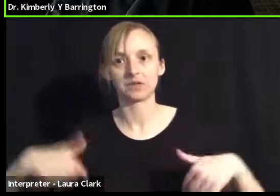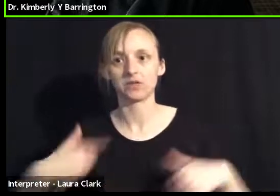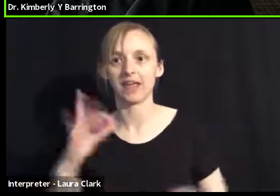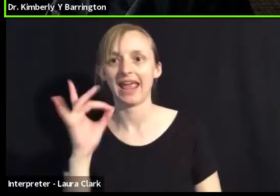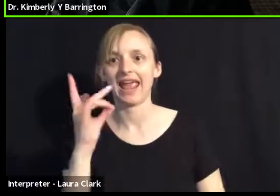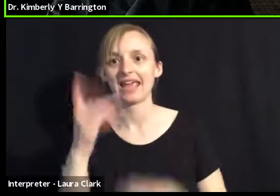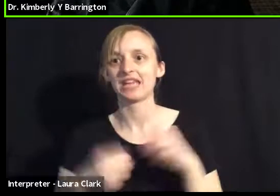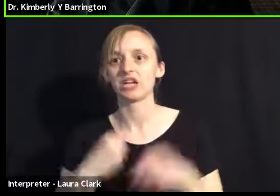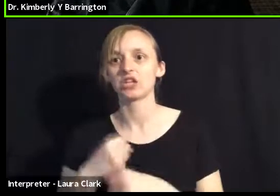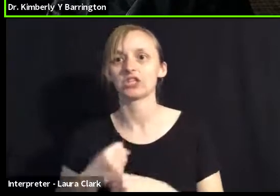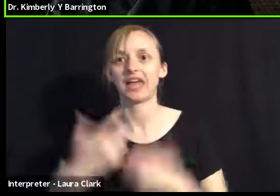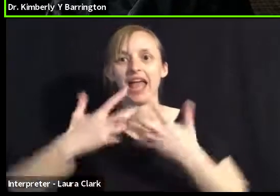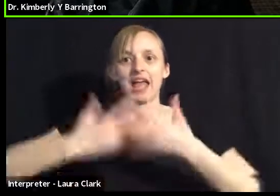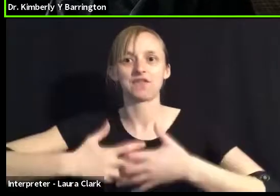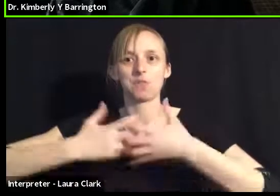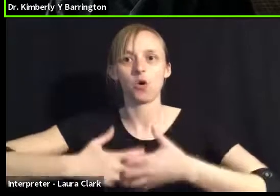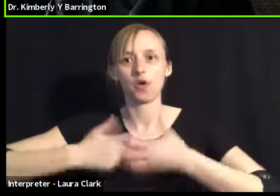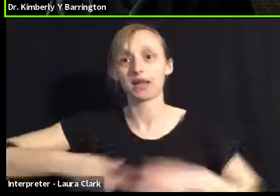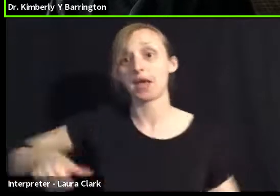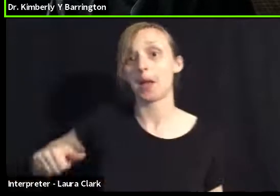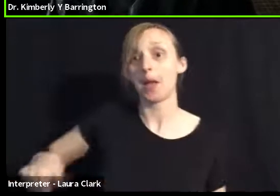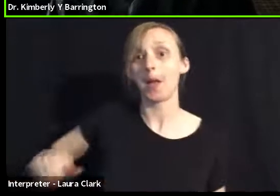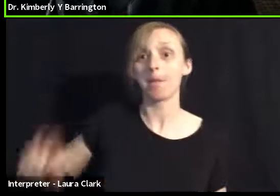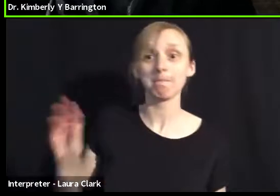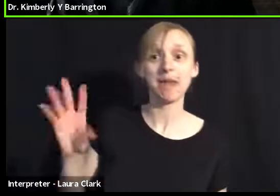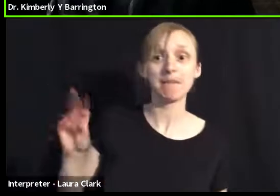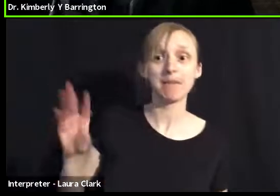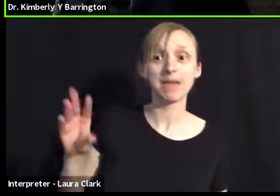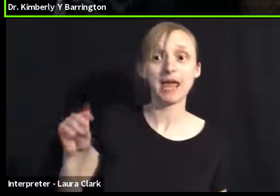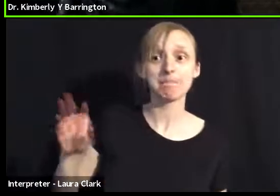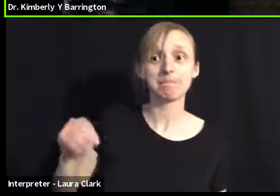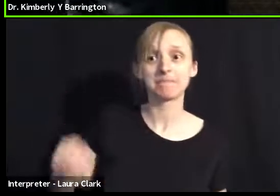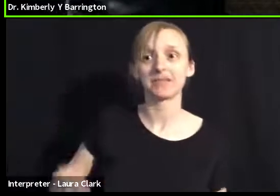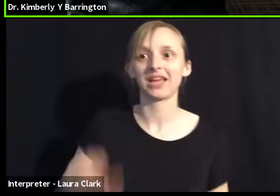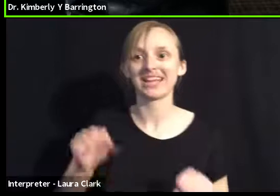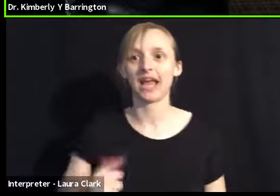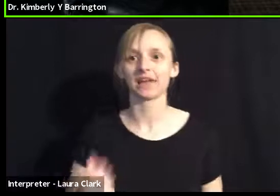chair. Beat my horn and back it on up.